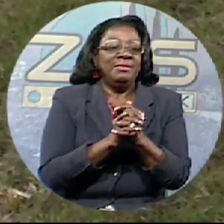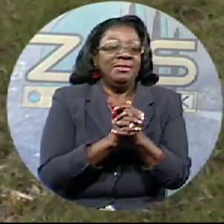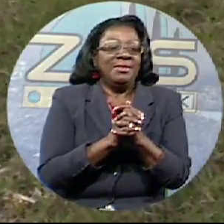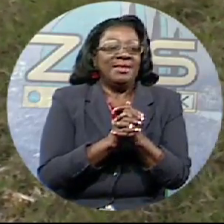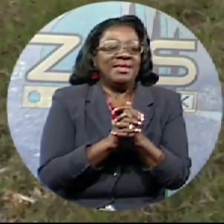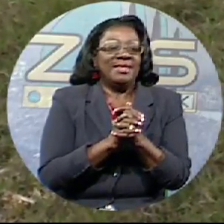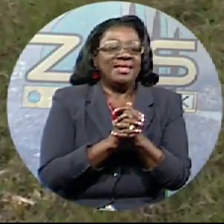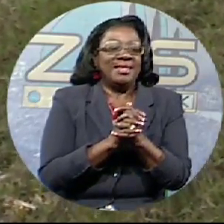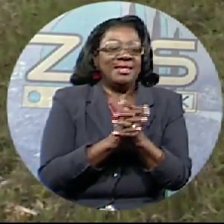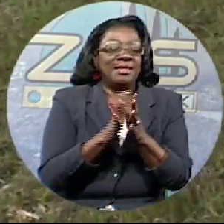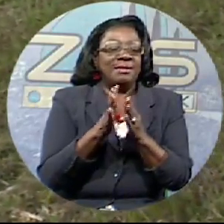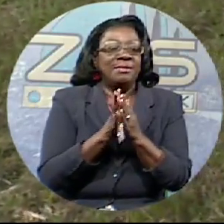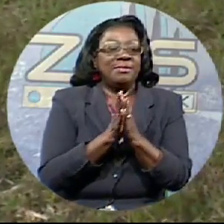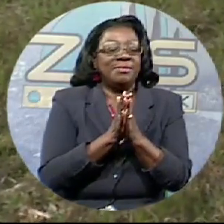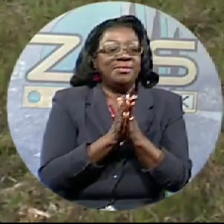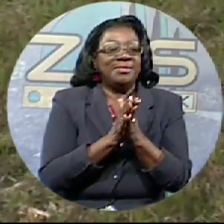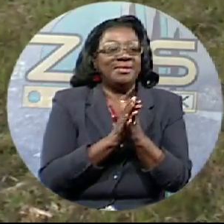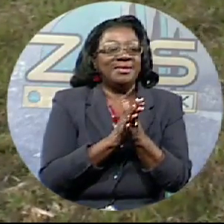It's a happy ending.